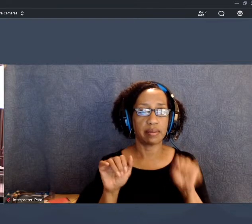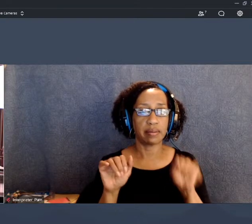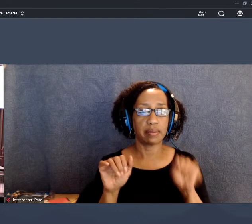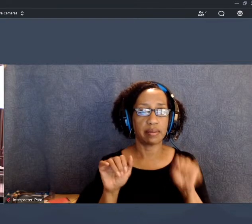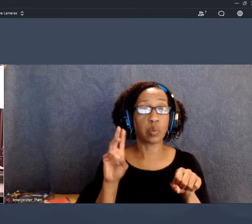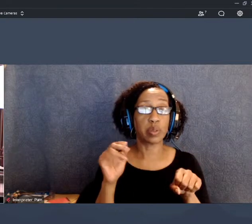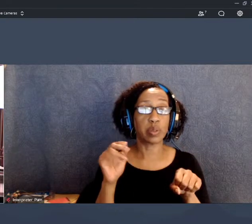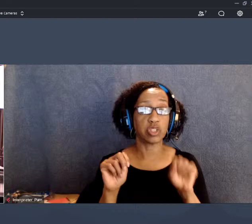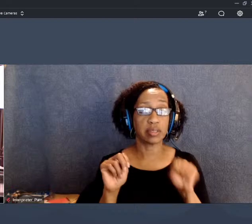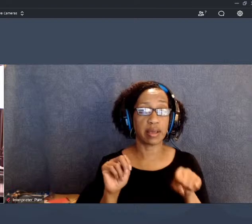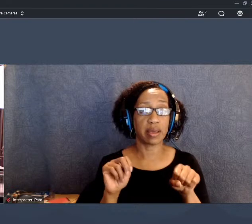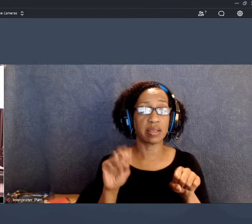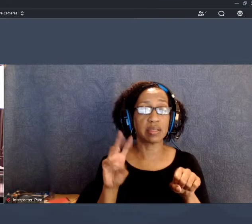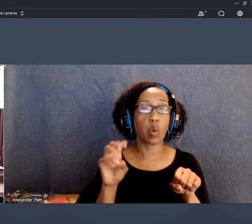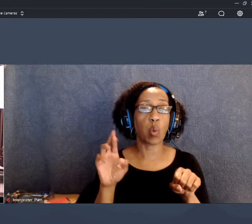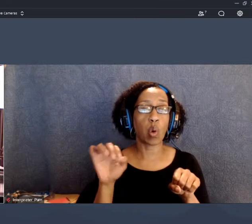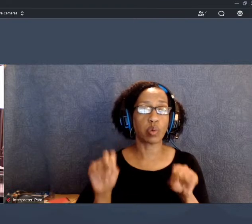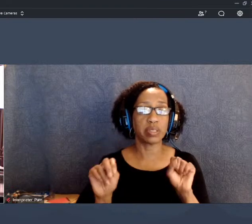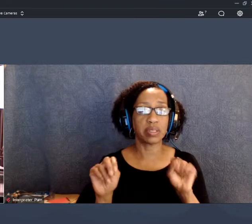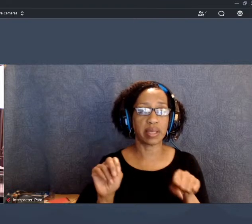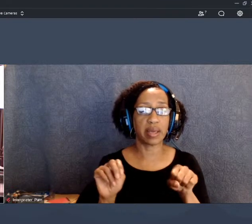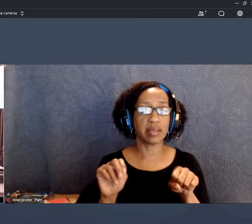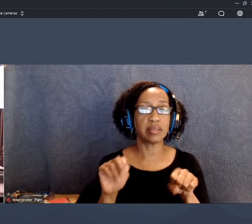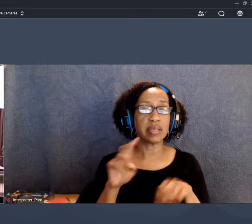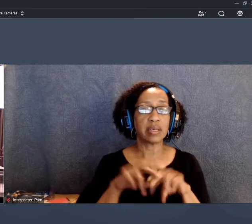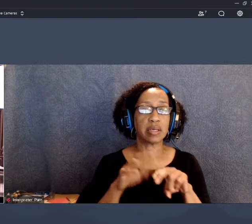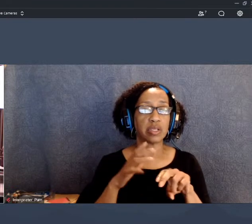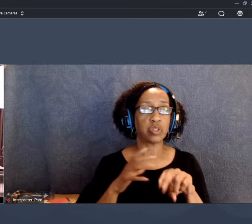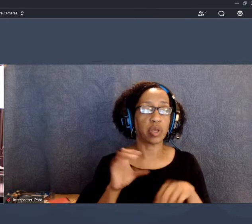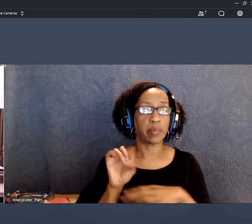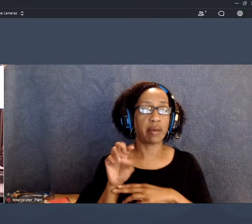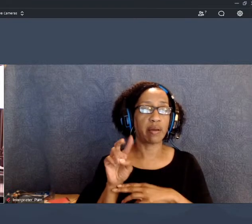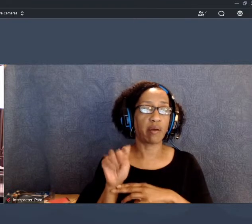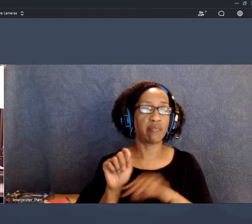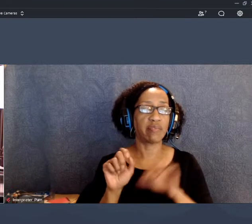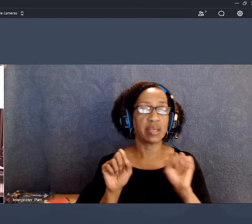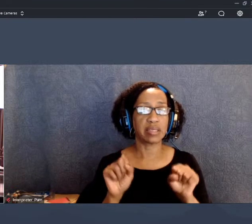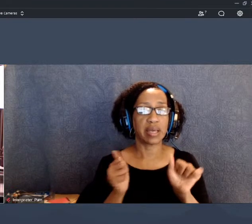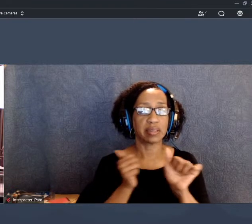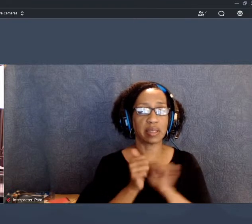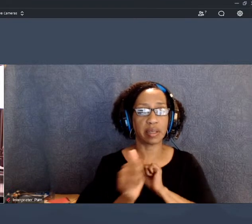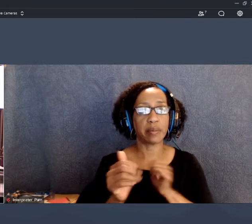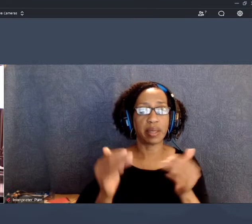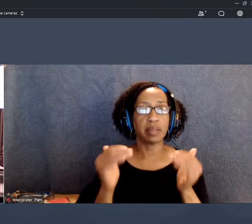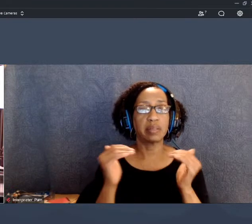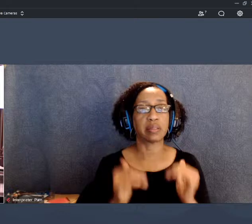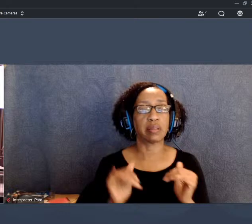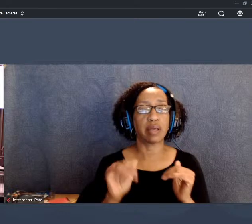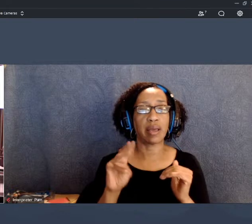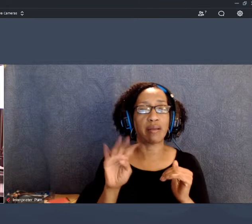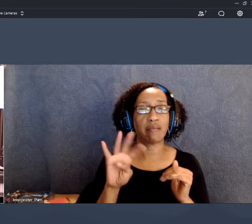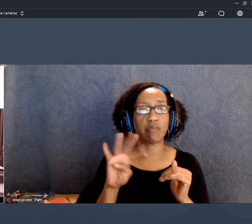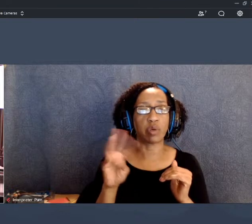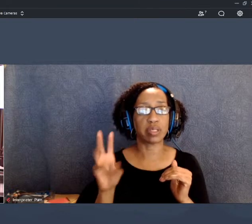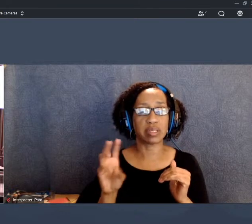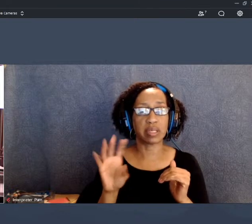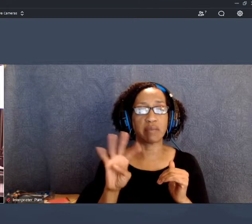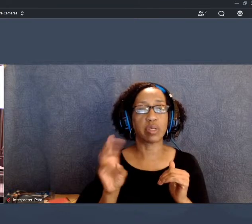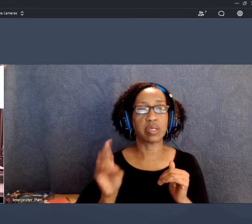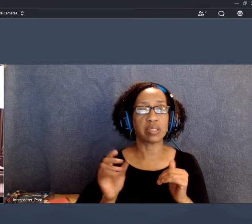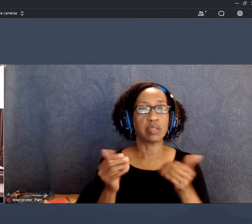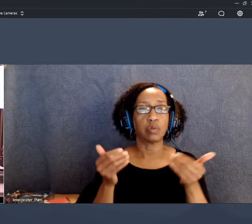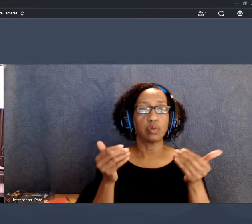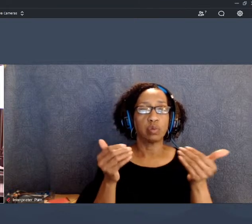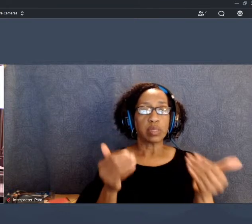yes. Warren, yes. Chairman Colvett, yes. Thank you. That item passes. Call item 46. Item 46 is a